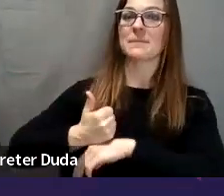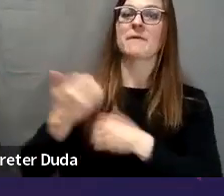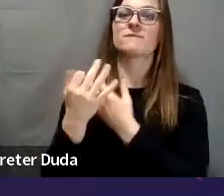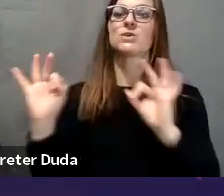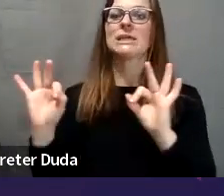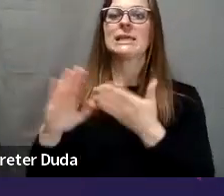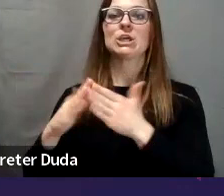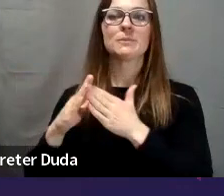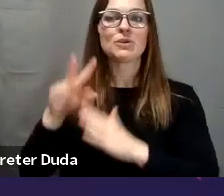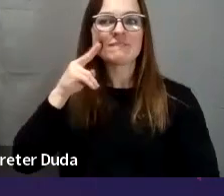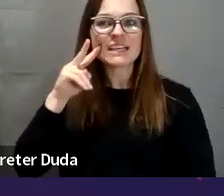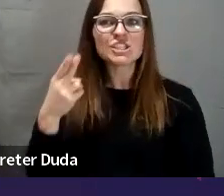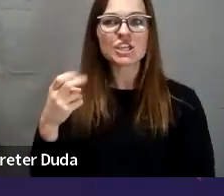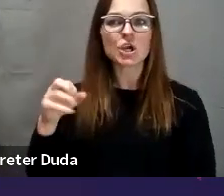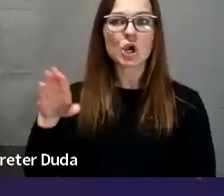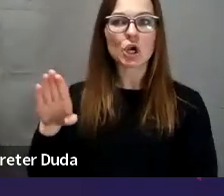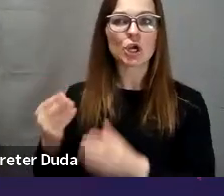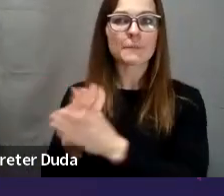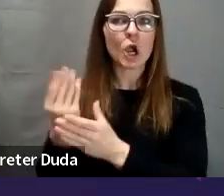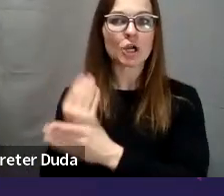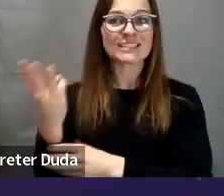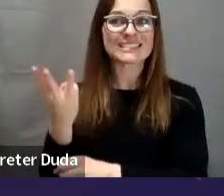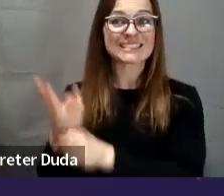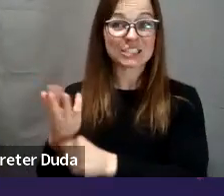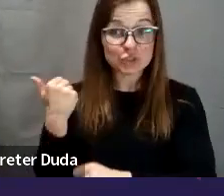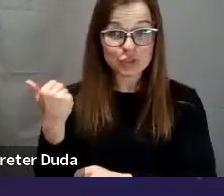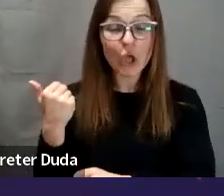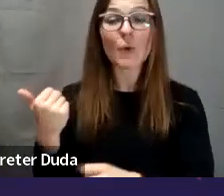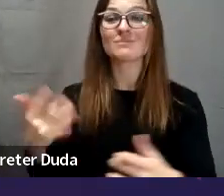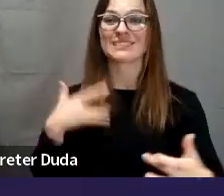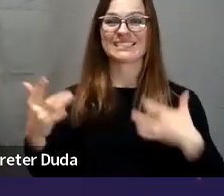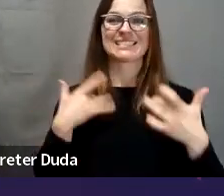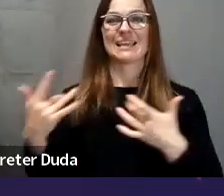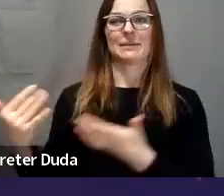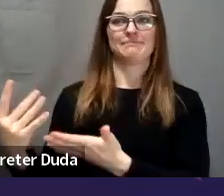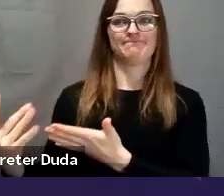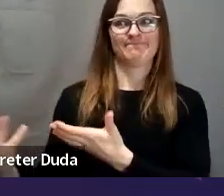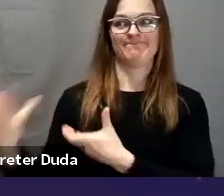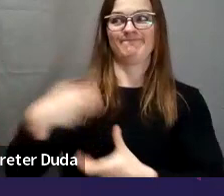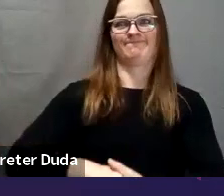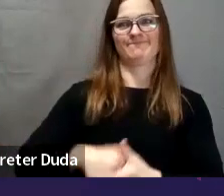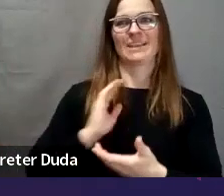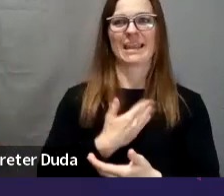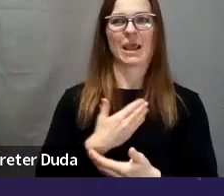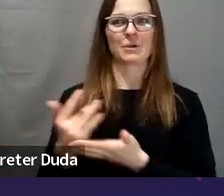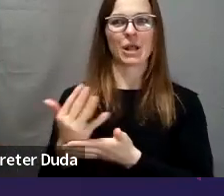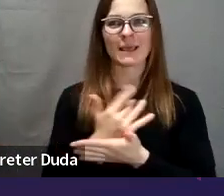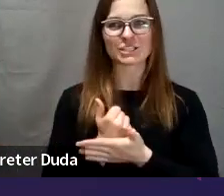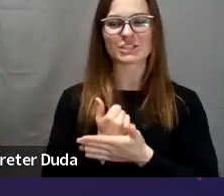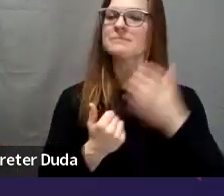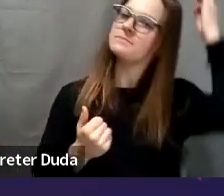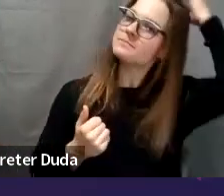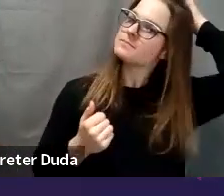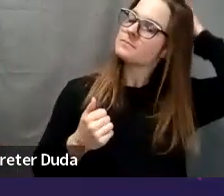veggie herb garden 6 years ago, and I'm really looking forward to adding some of these to our collection. We have a weeding tool similar